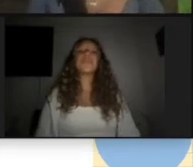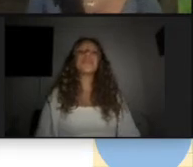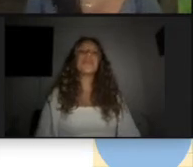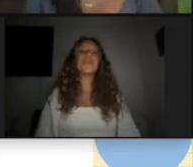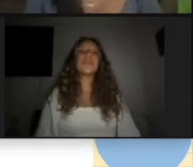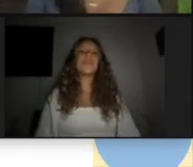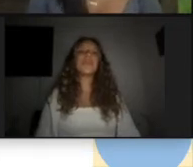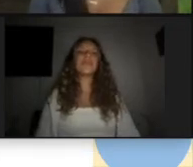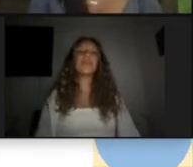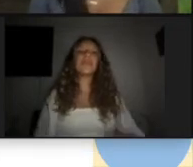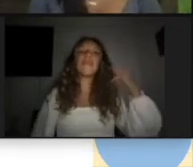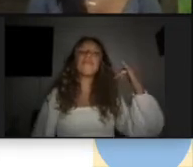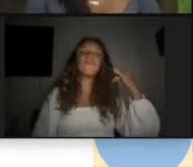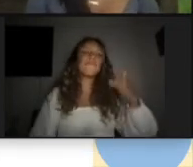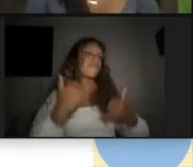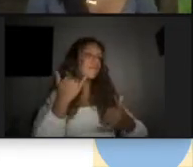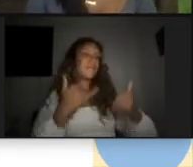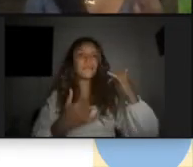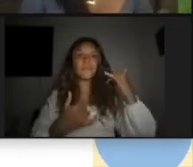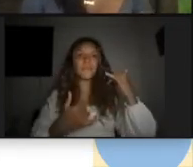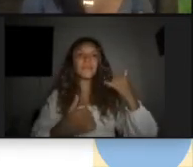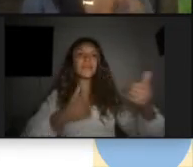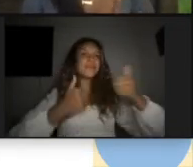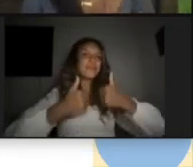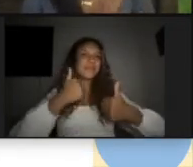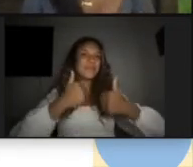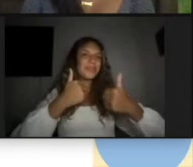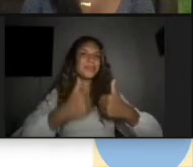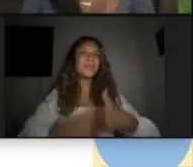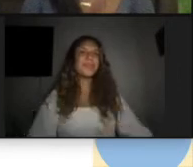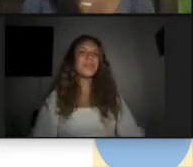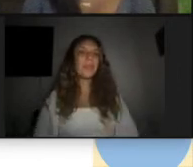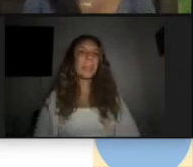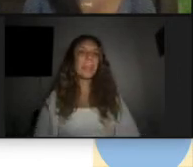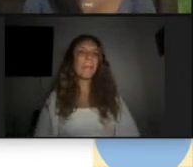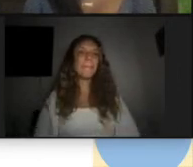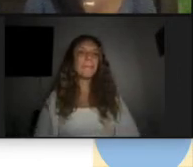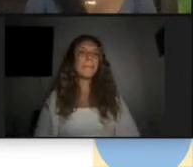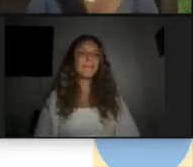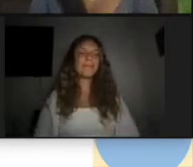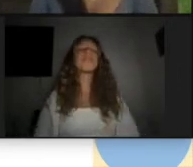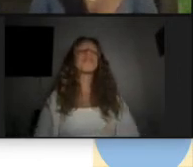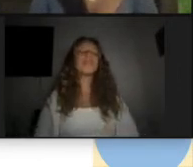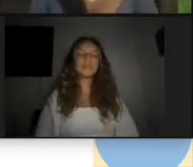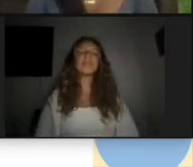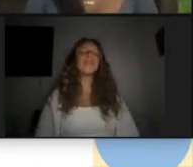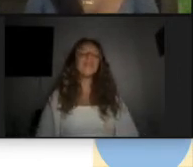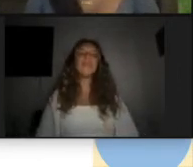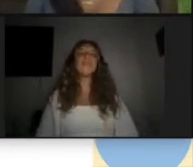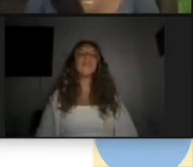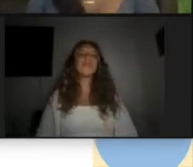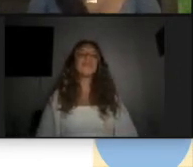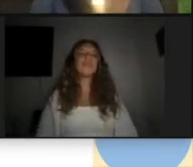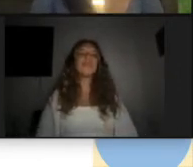will have first year advisors helping students next year but we need your contact information please reach out to ms